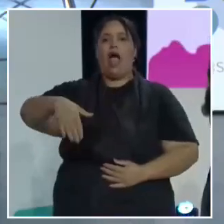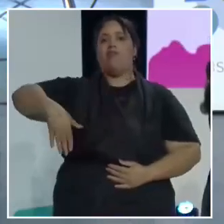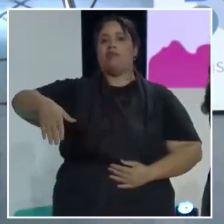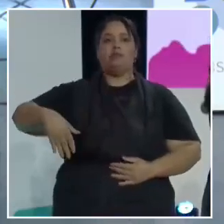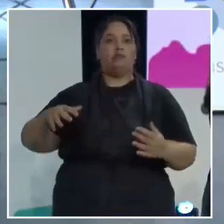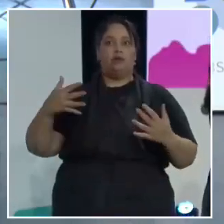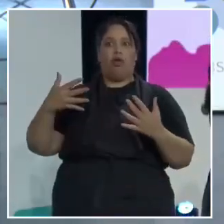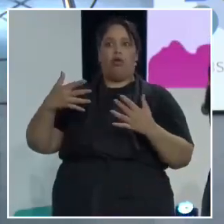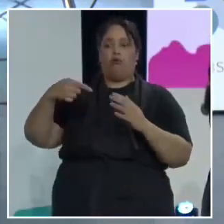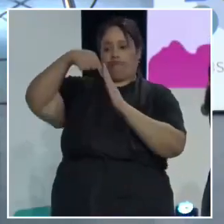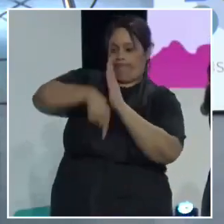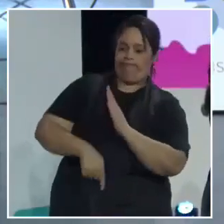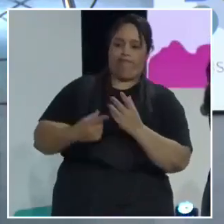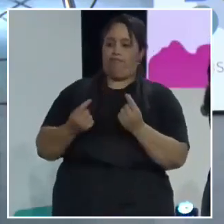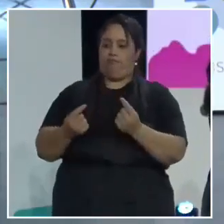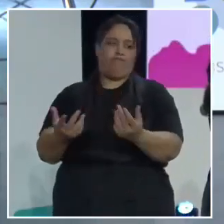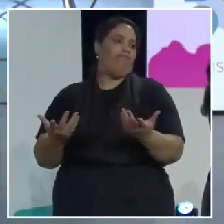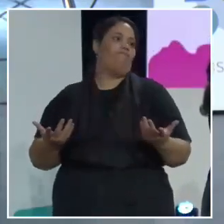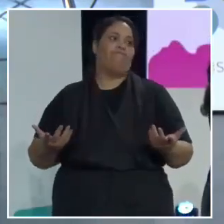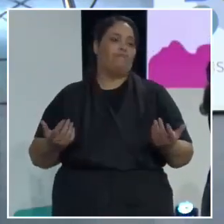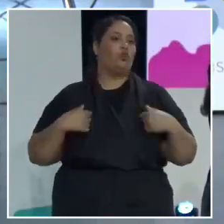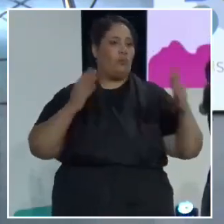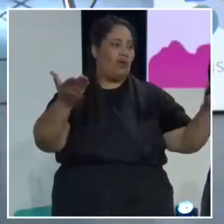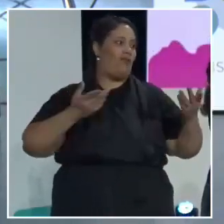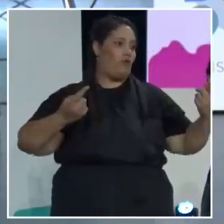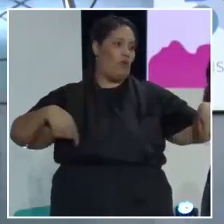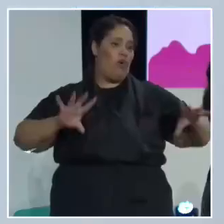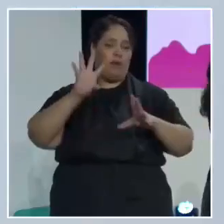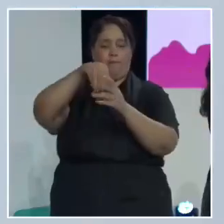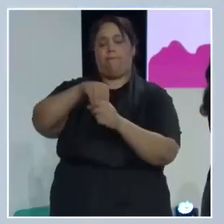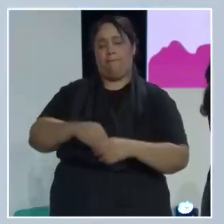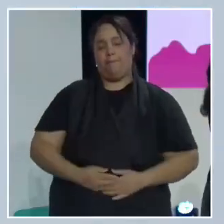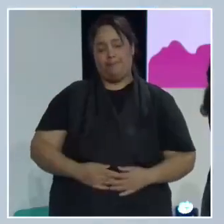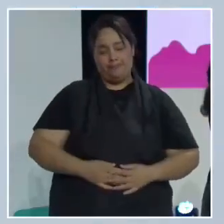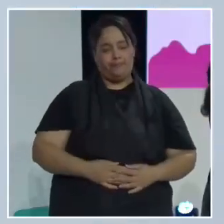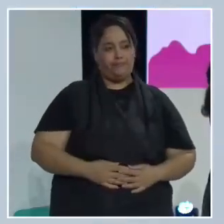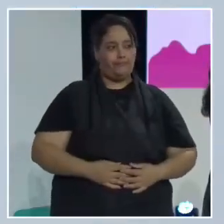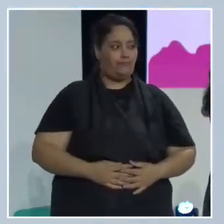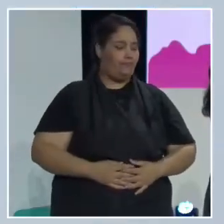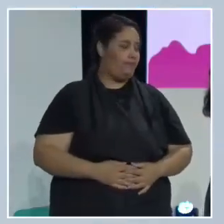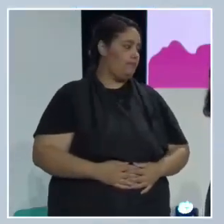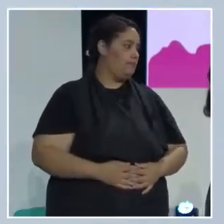say. So I really invite, again, all of you to do it. Thank you.